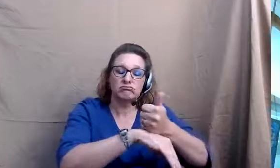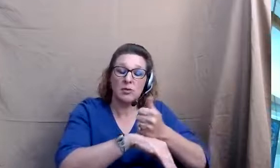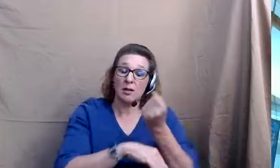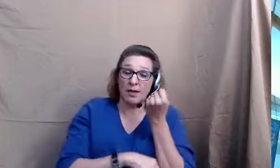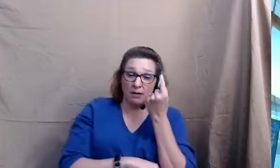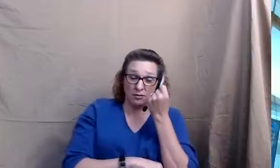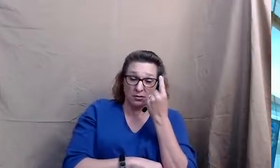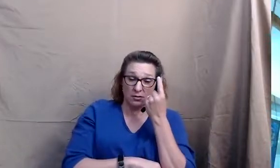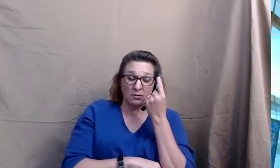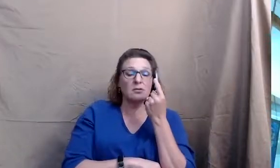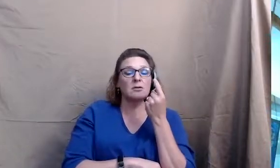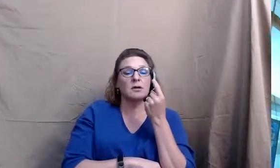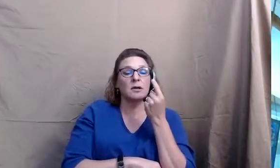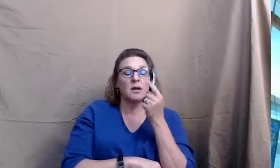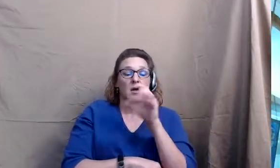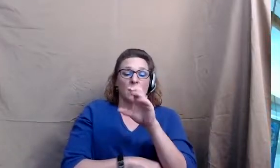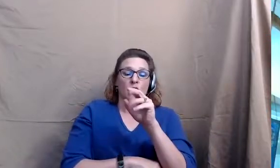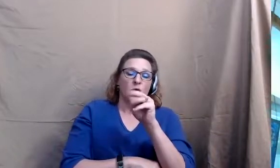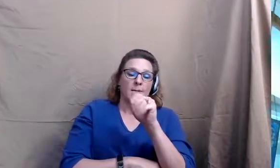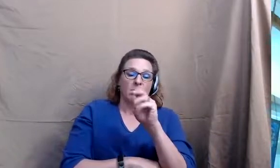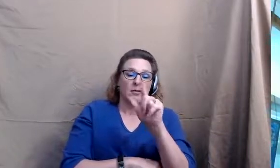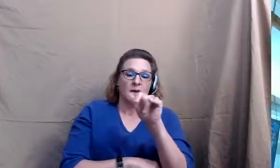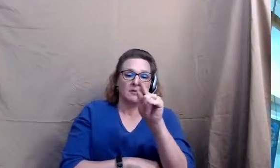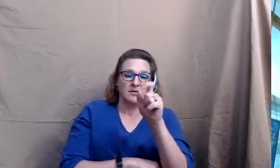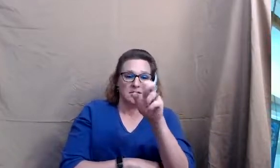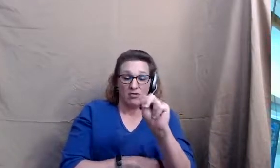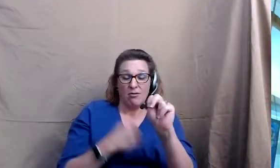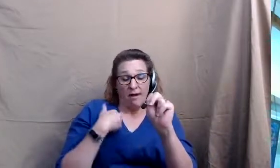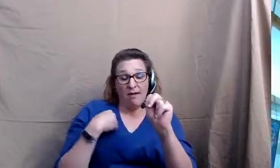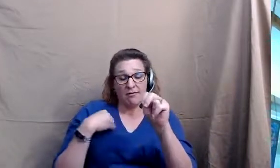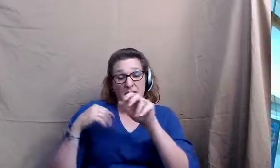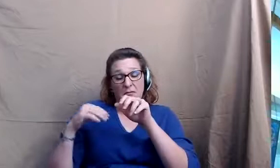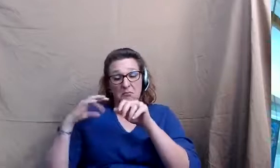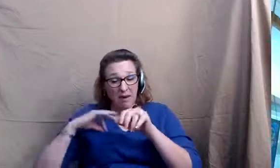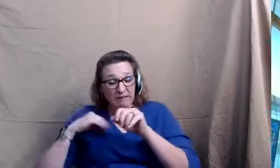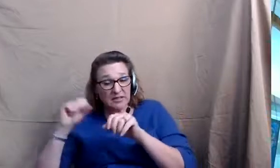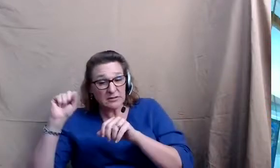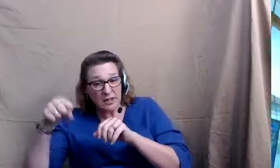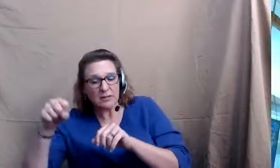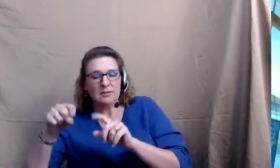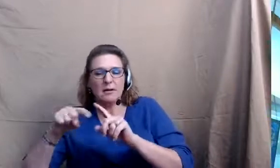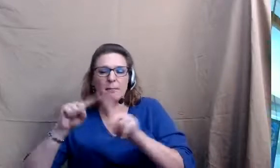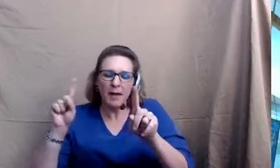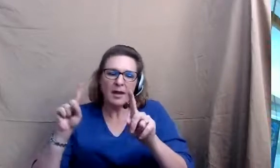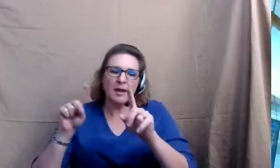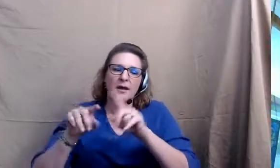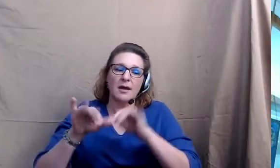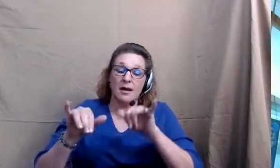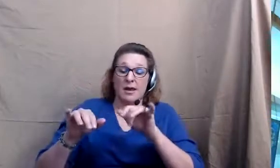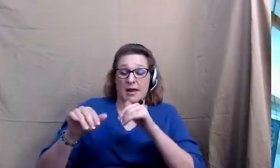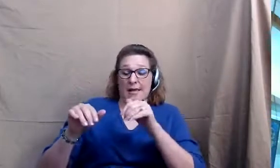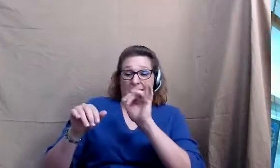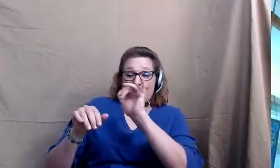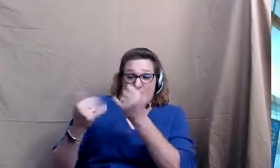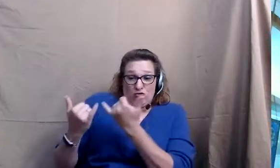that criminalization does not potentially have benefits. It certainly does. Criminalization, at least as it's